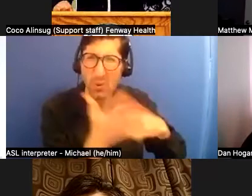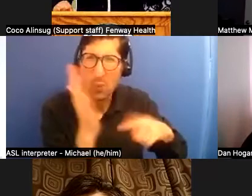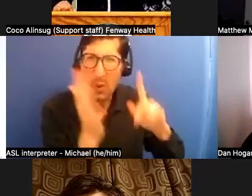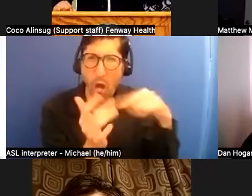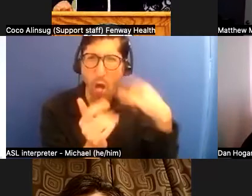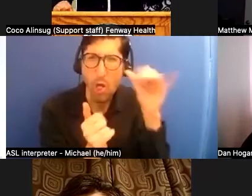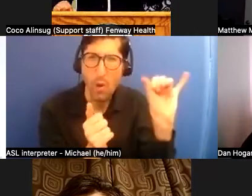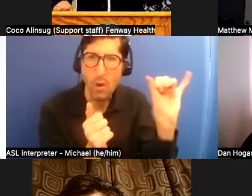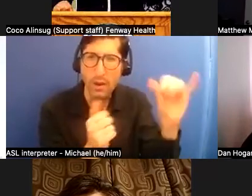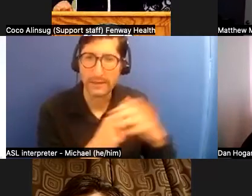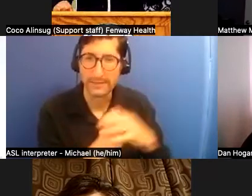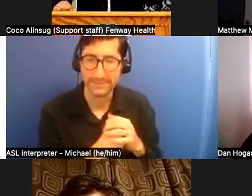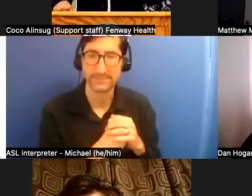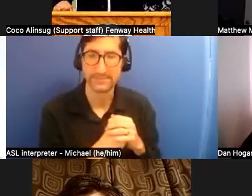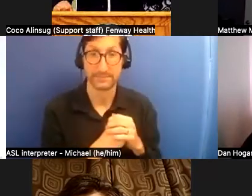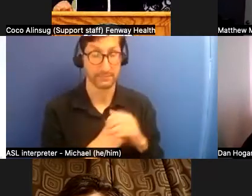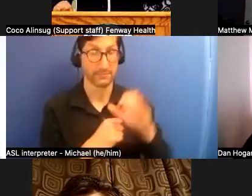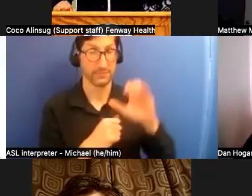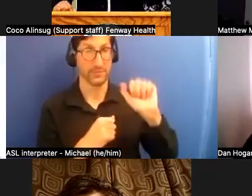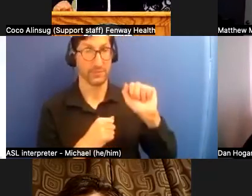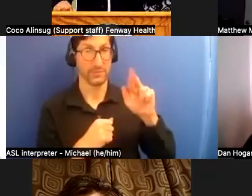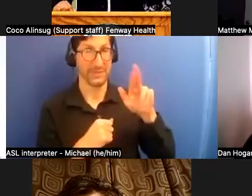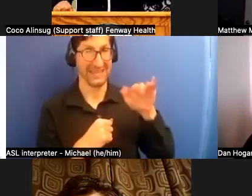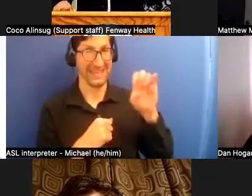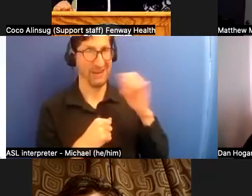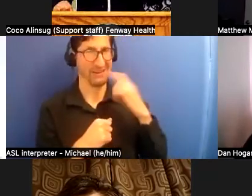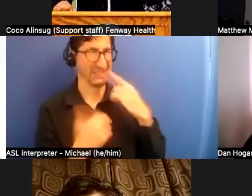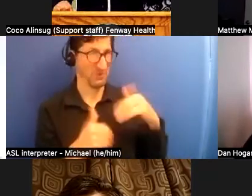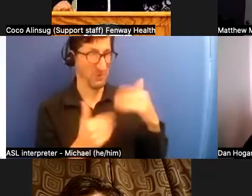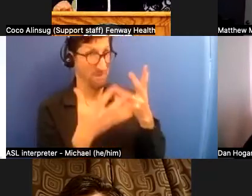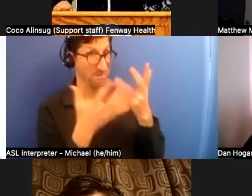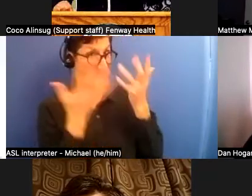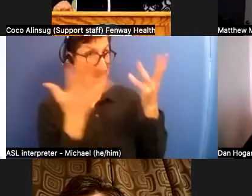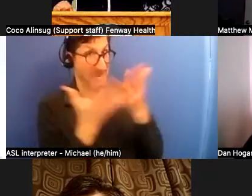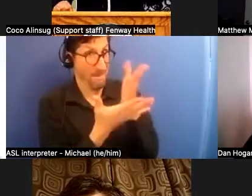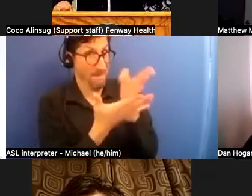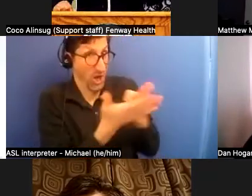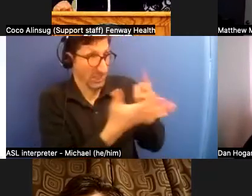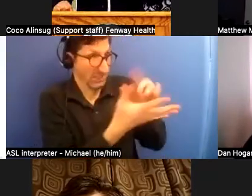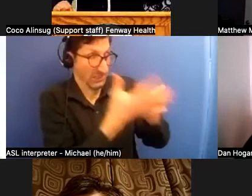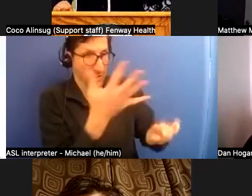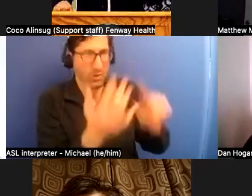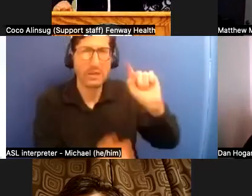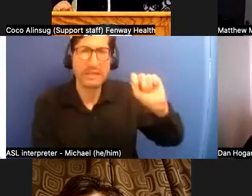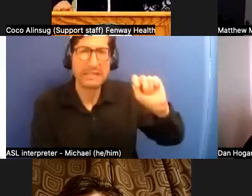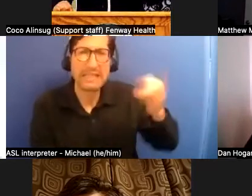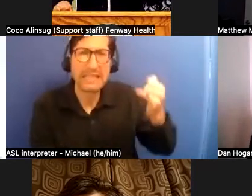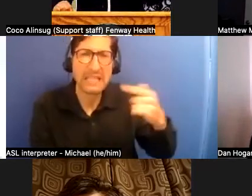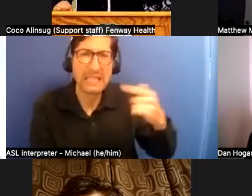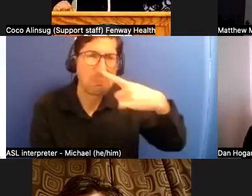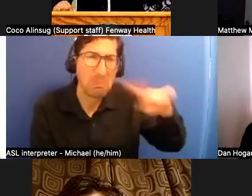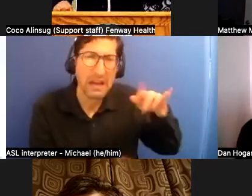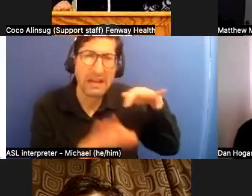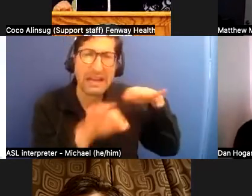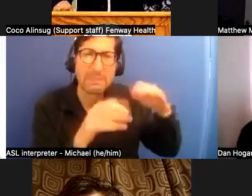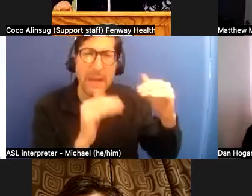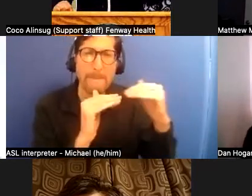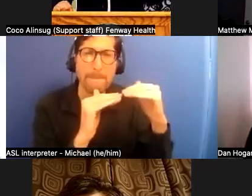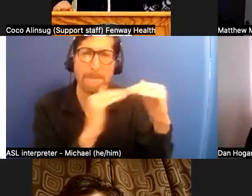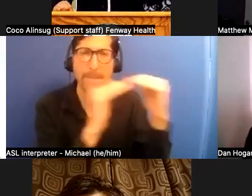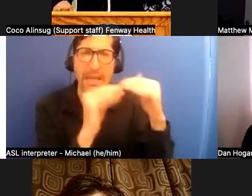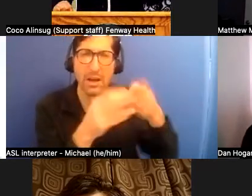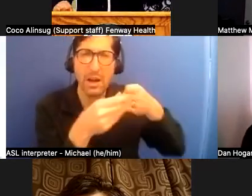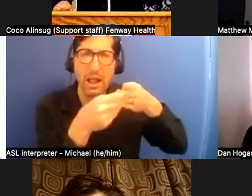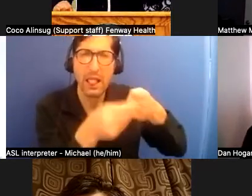want to, there's a lot of parts to this. So TJ, can you talk about your experience with peer-led harm reduction outreach?